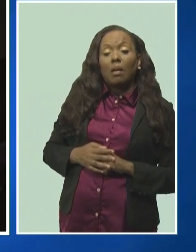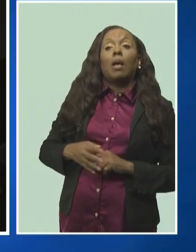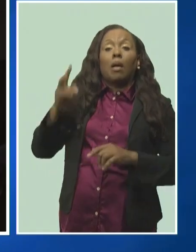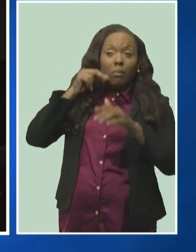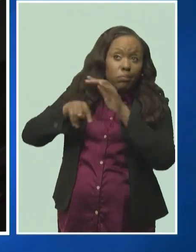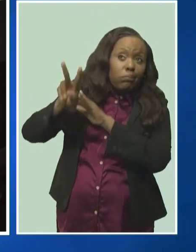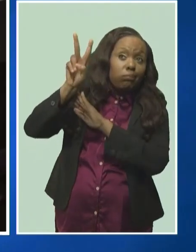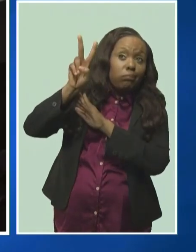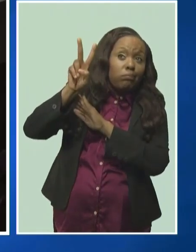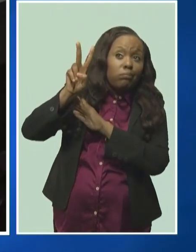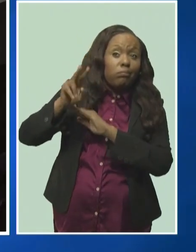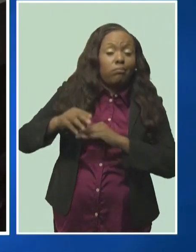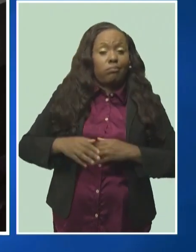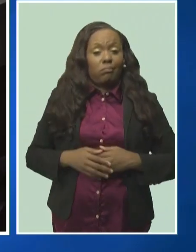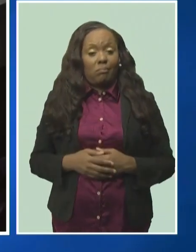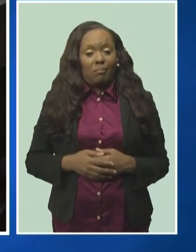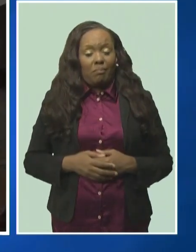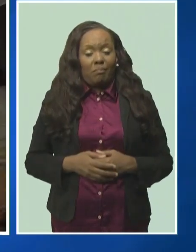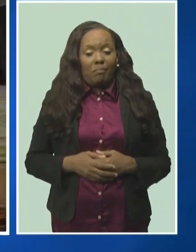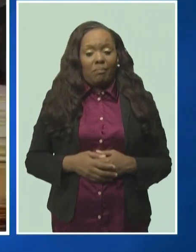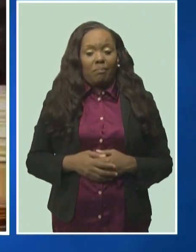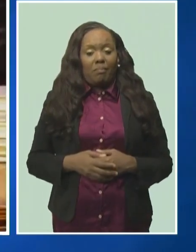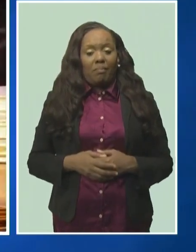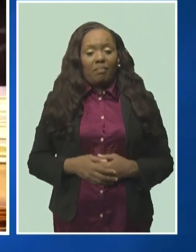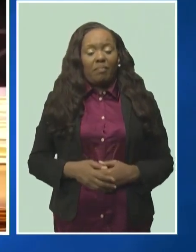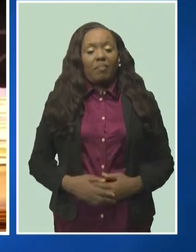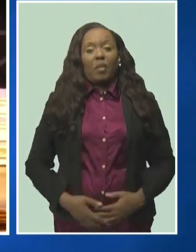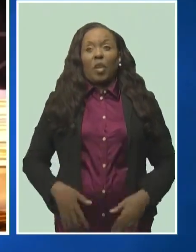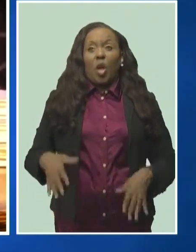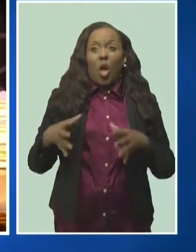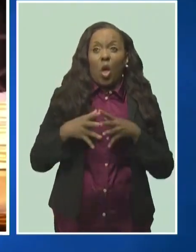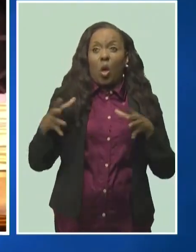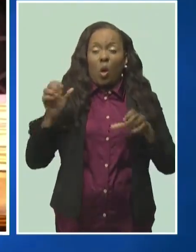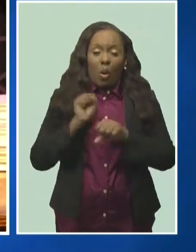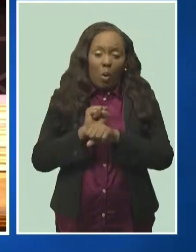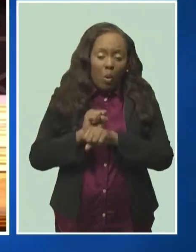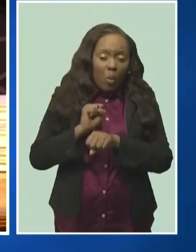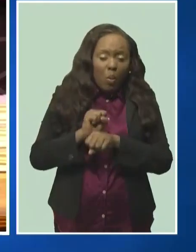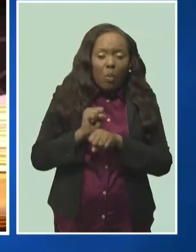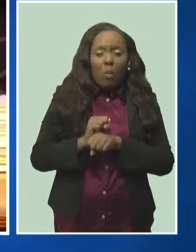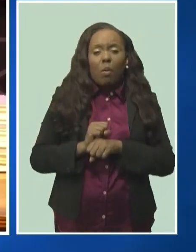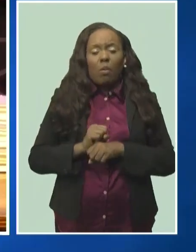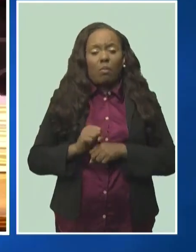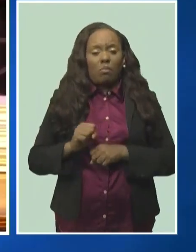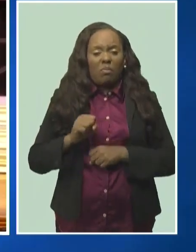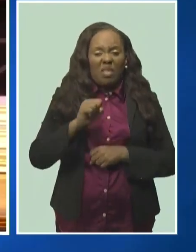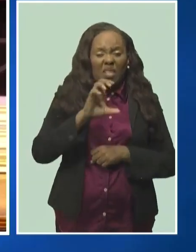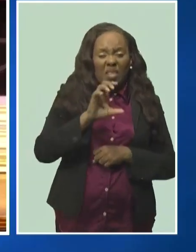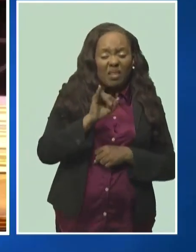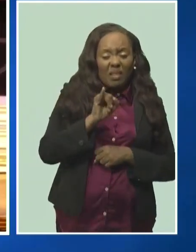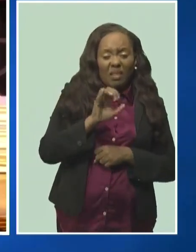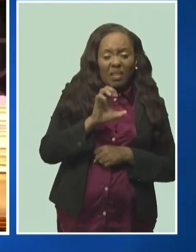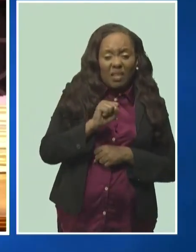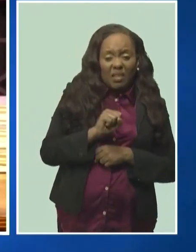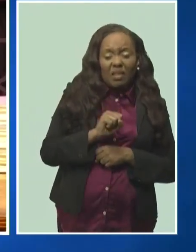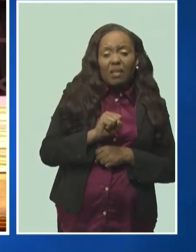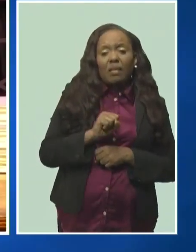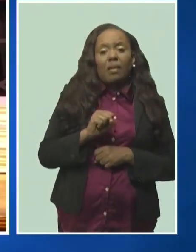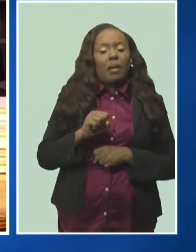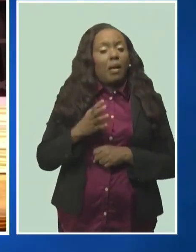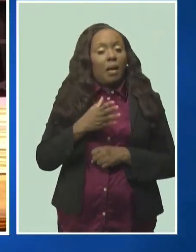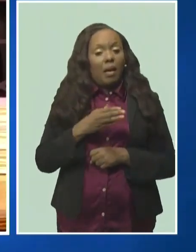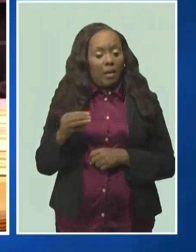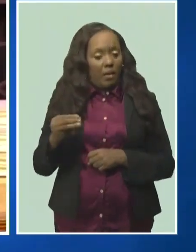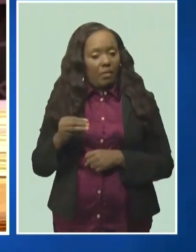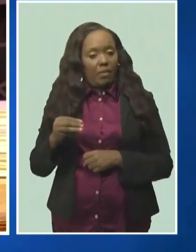future. So for a lot of the work of the Community Independence Celebration Secretariat at the community level through the PICs, the Parish